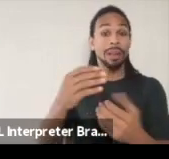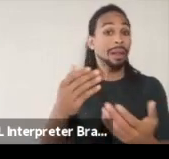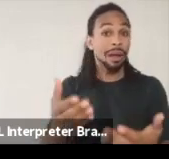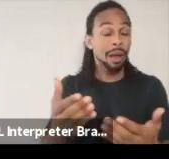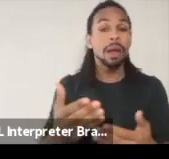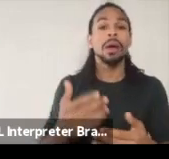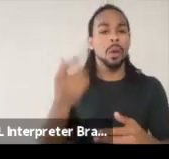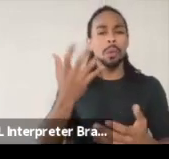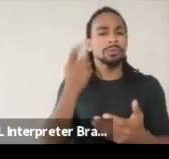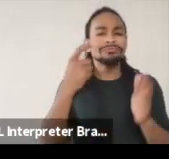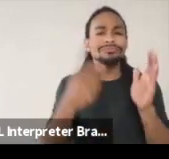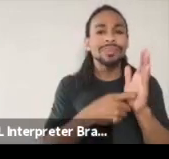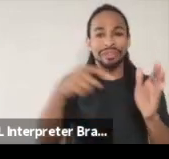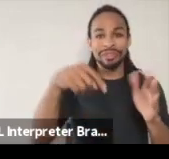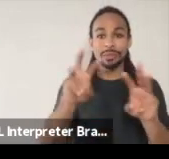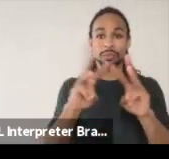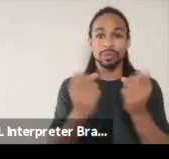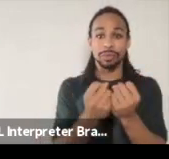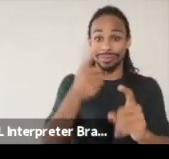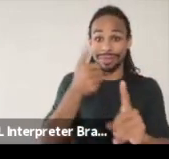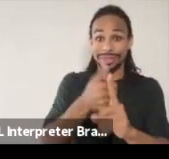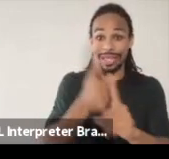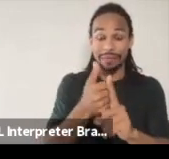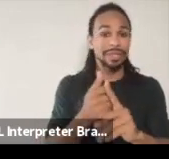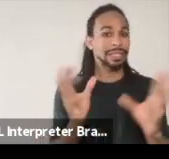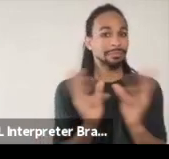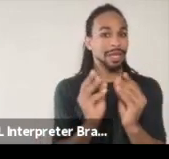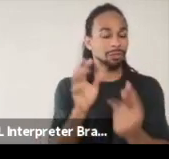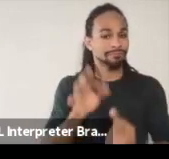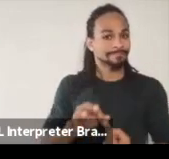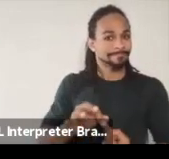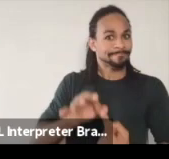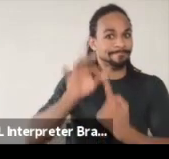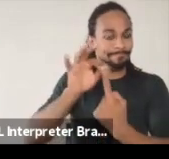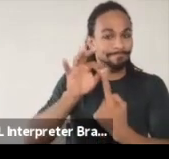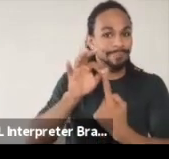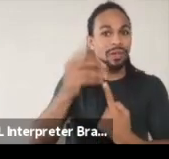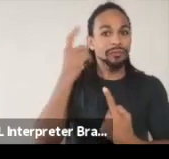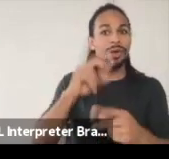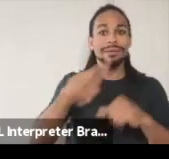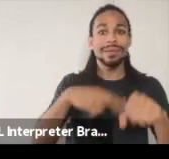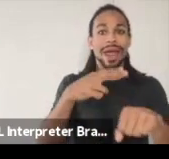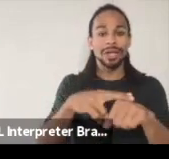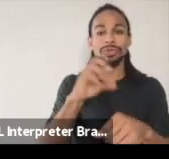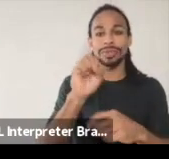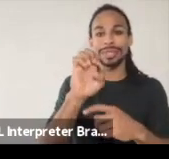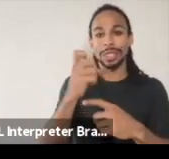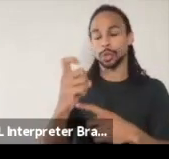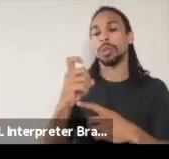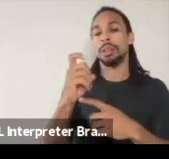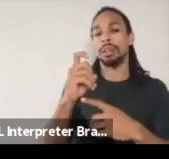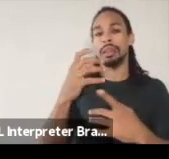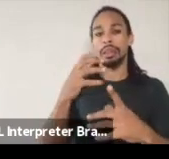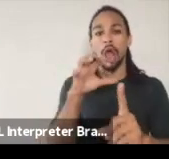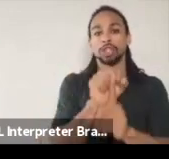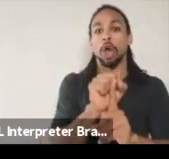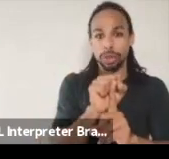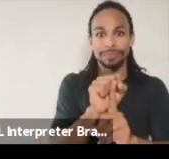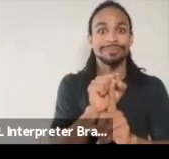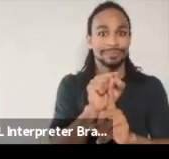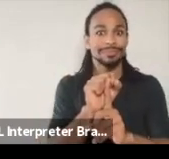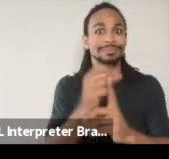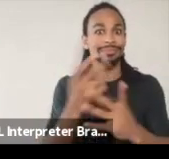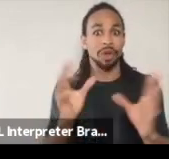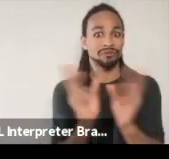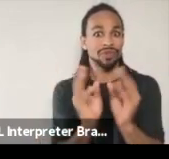a special session for the National Sexual Assault Conference. It is specifically for people who self-identify